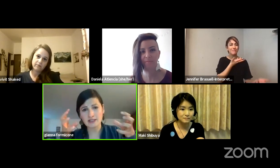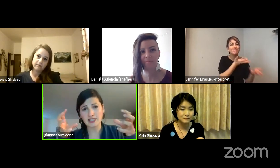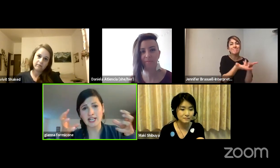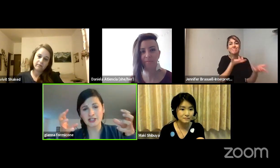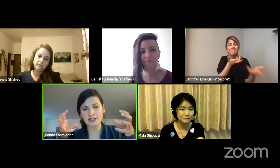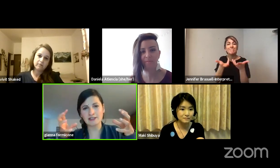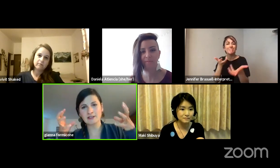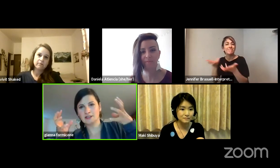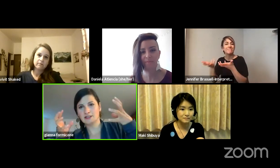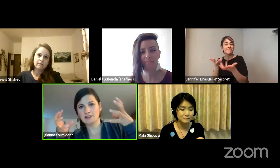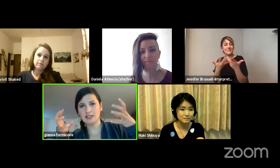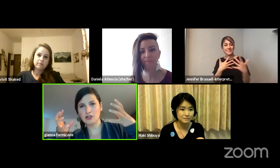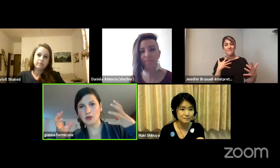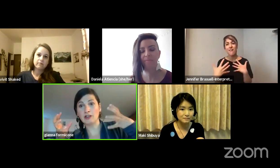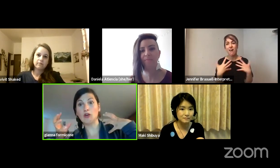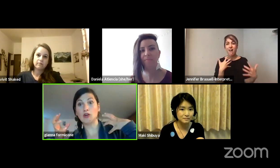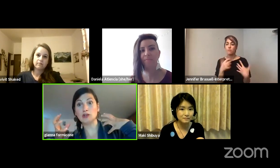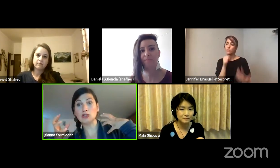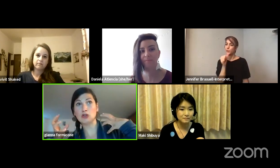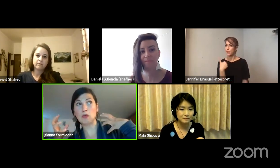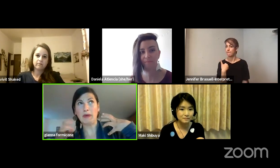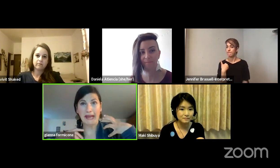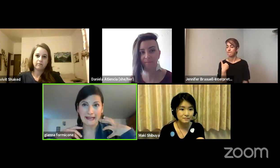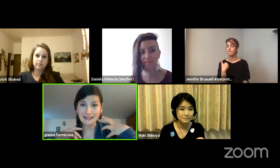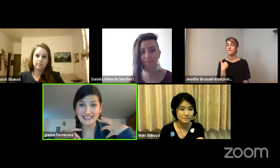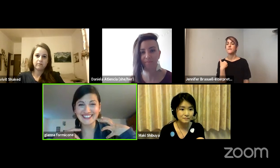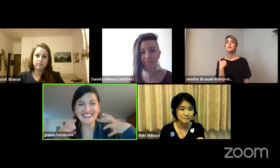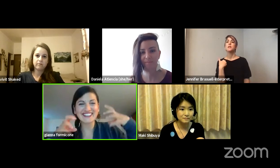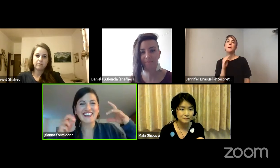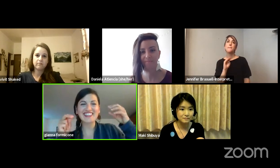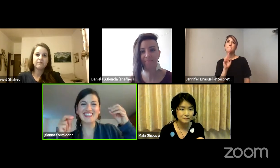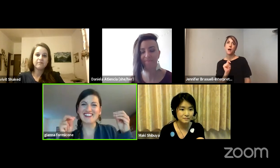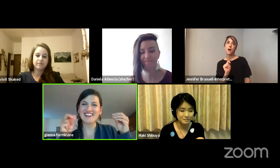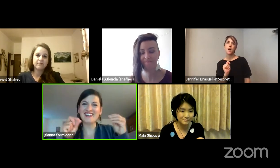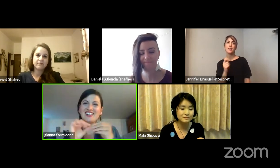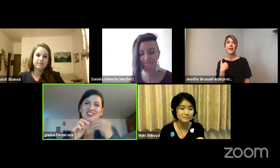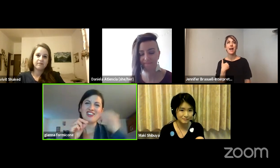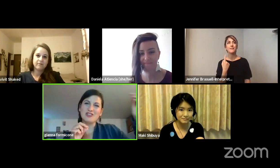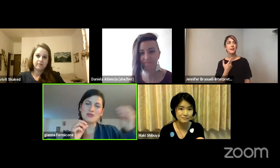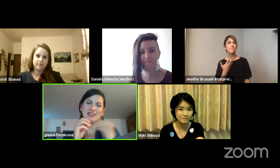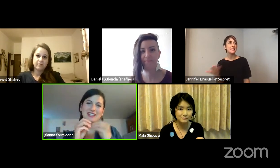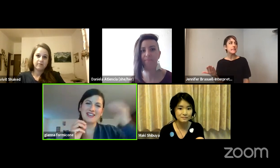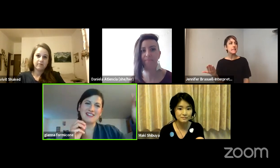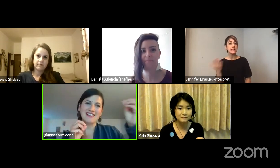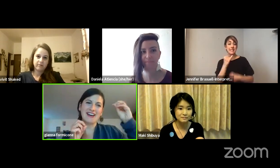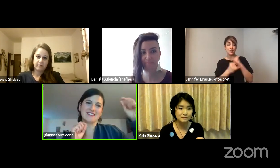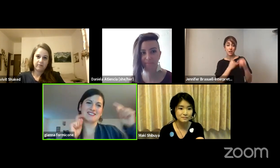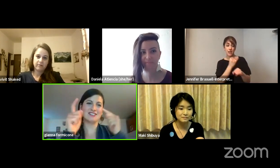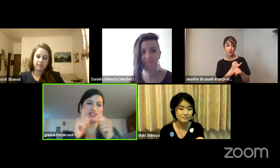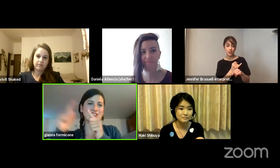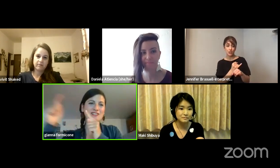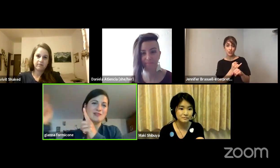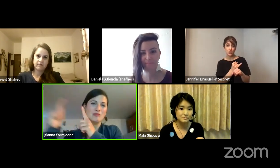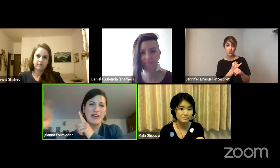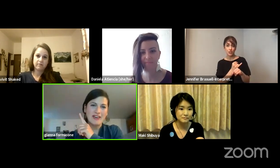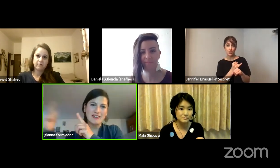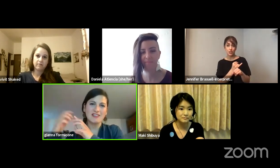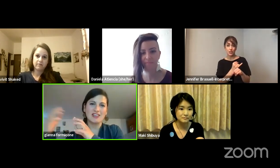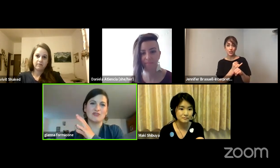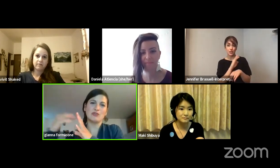something international that you can also pay, then usually like the